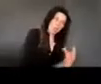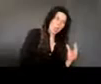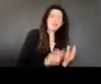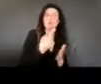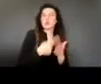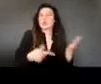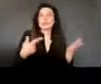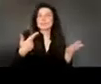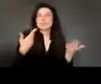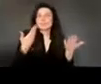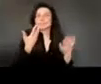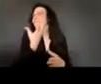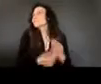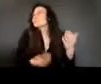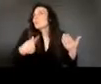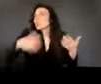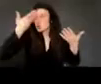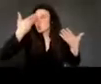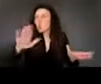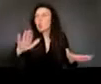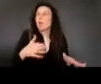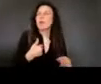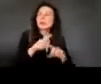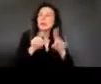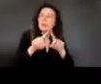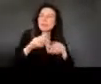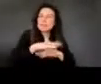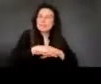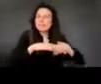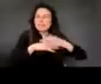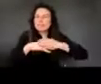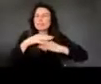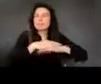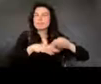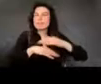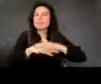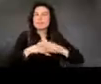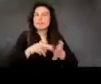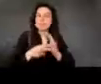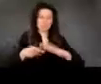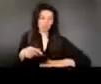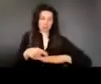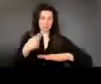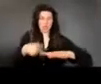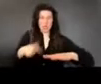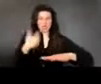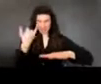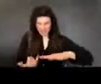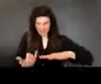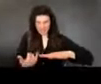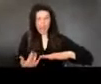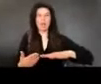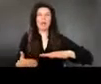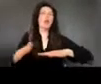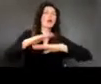of there's a sort of a multitude of layers in terms of what exists and what is no longer present, and what we can't know